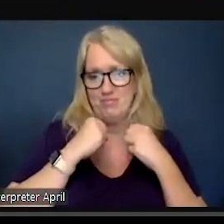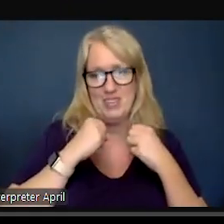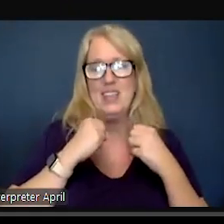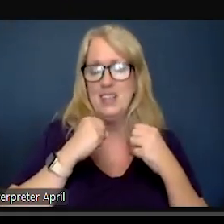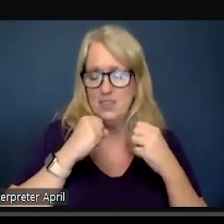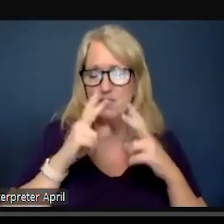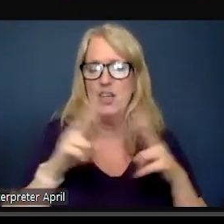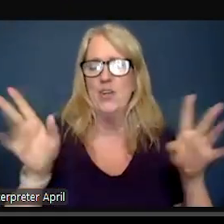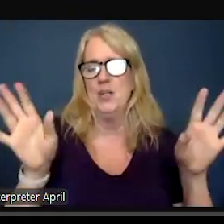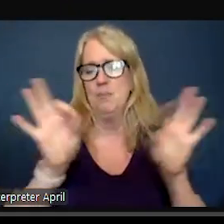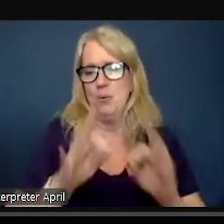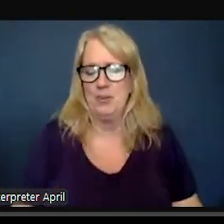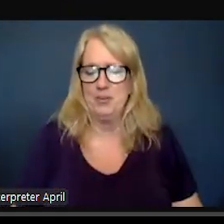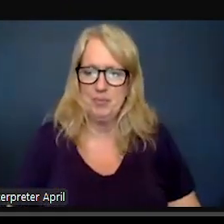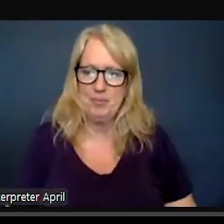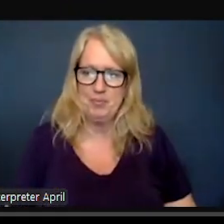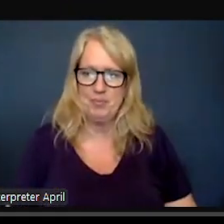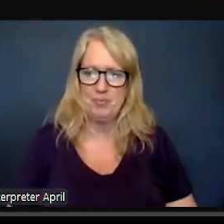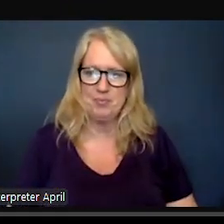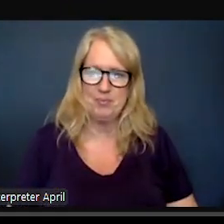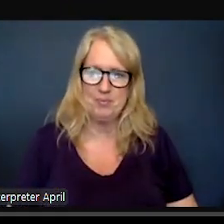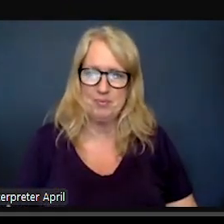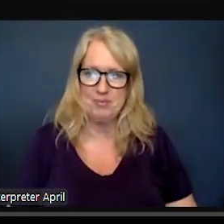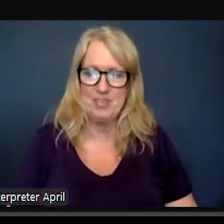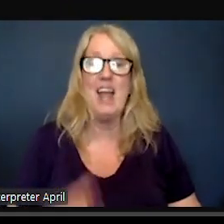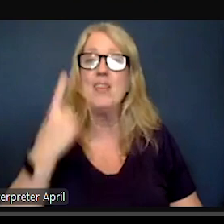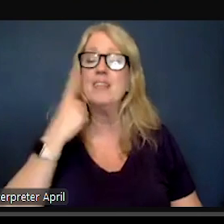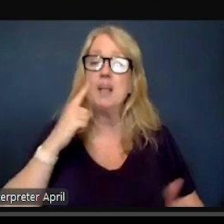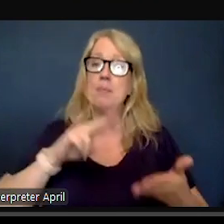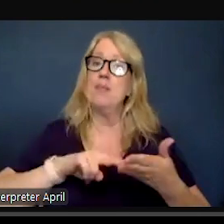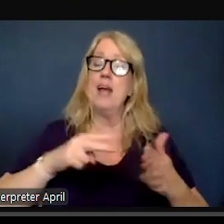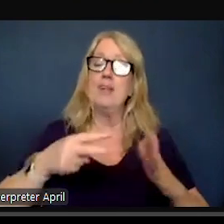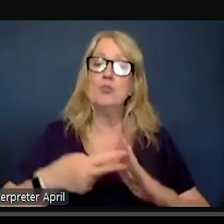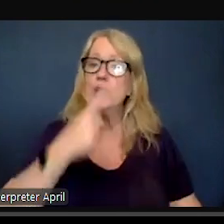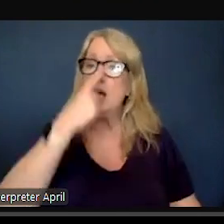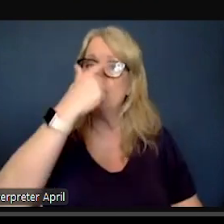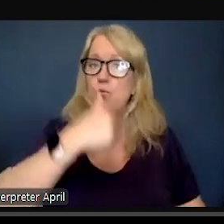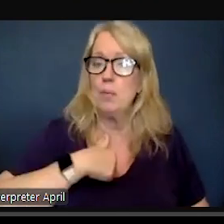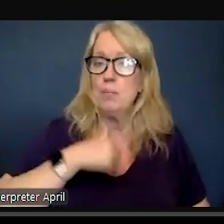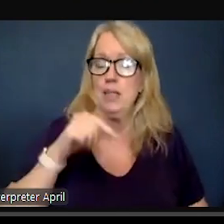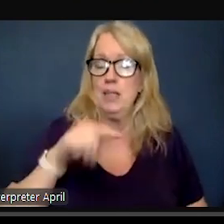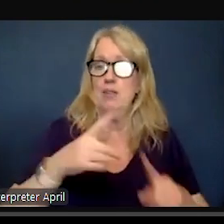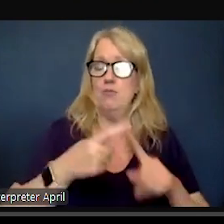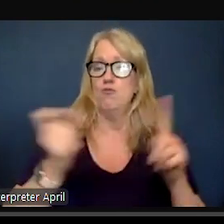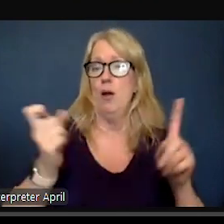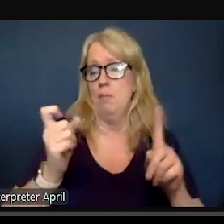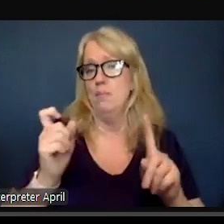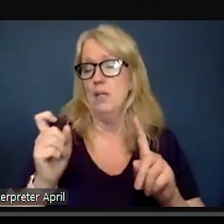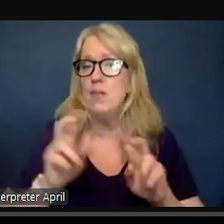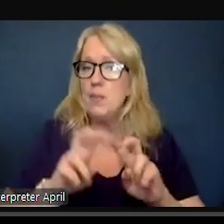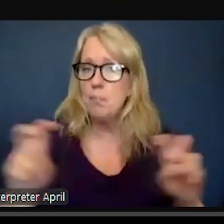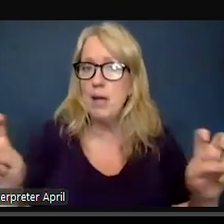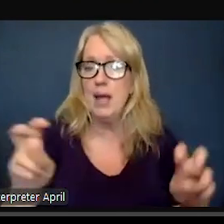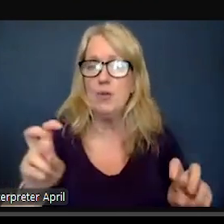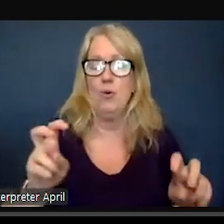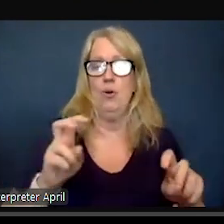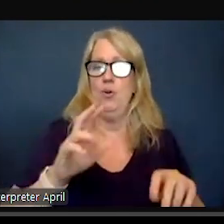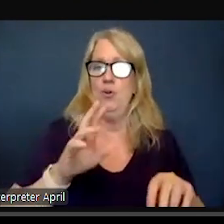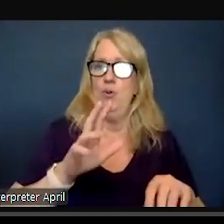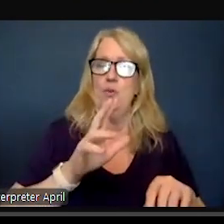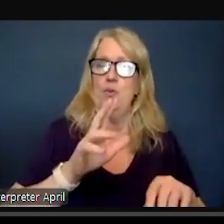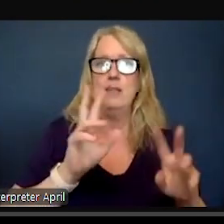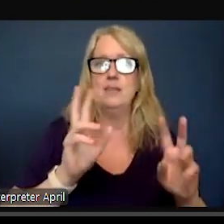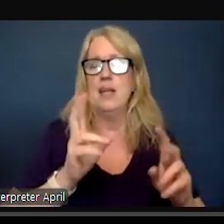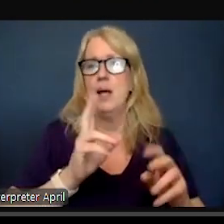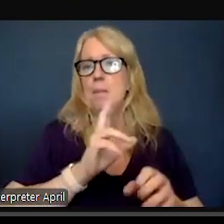starters. I think something that stood out to me from the panel is this work to